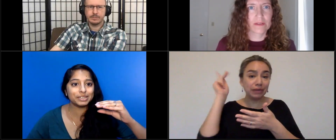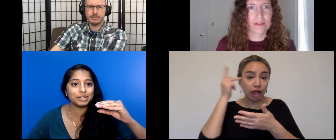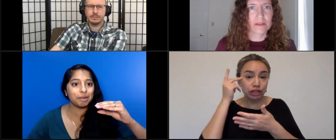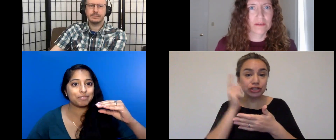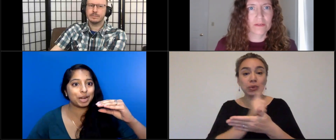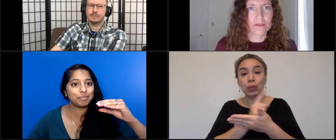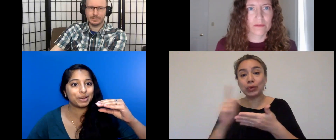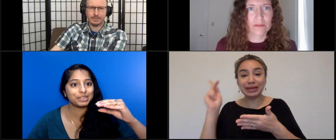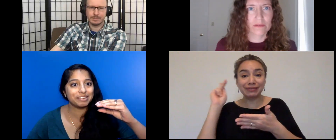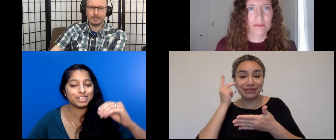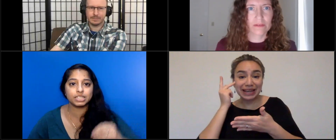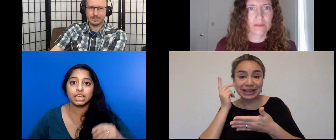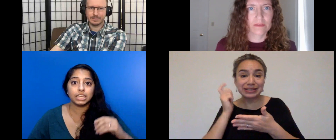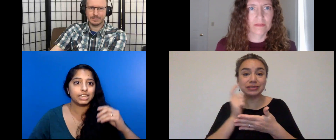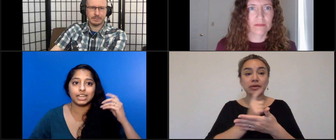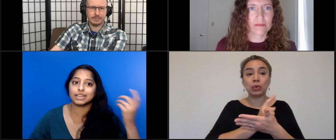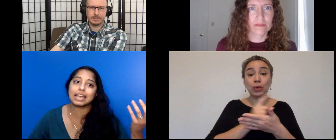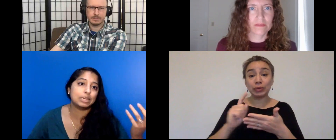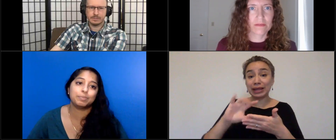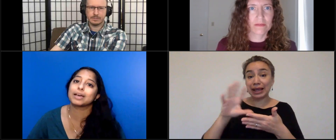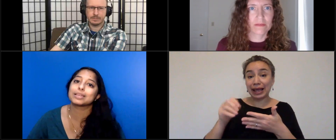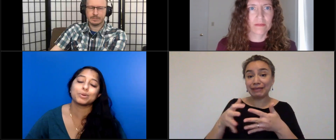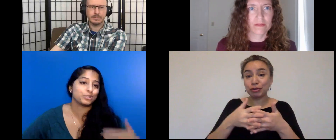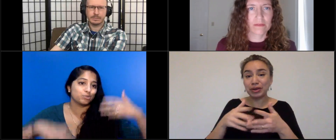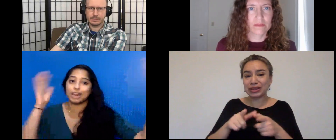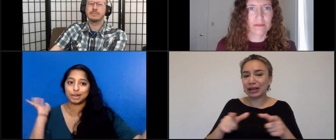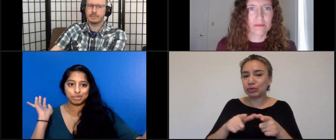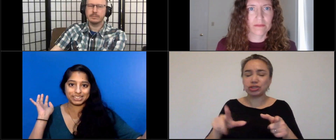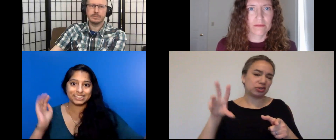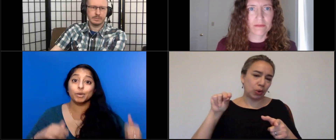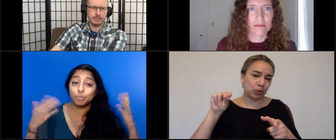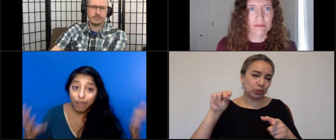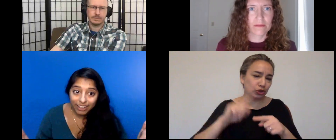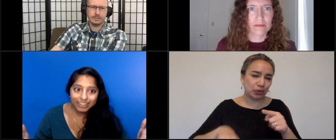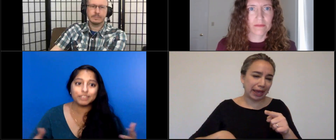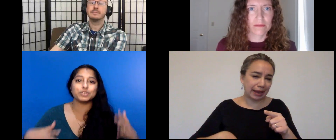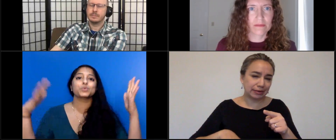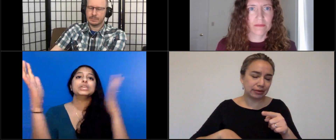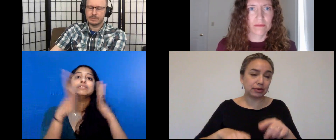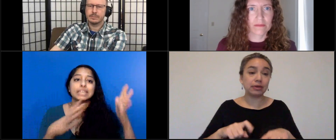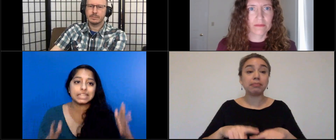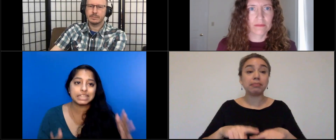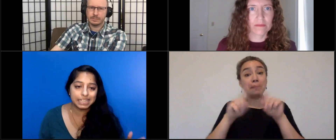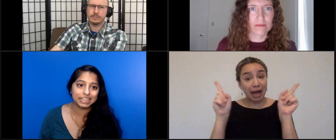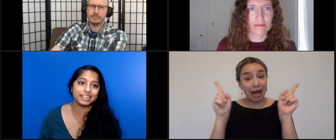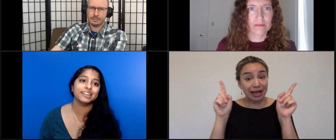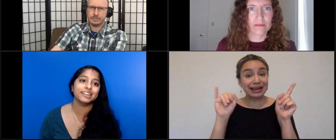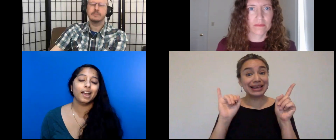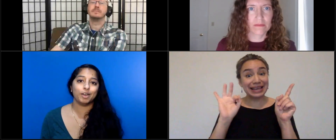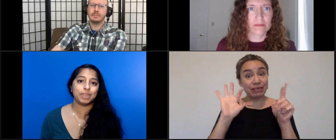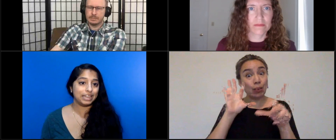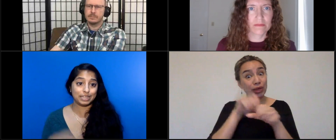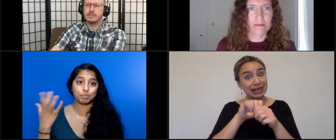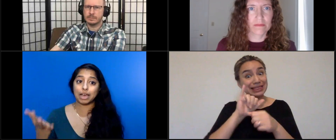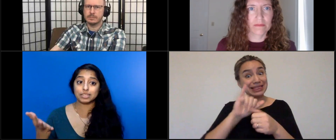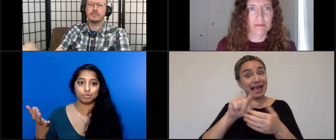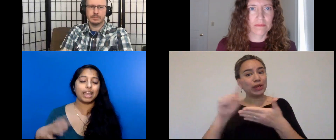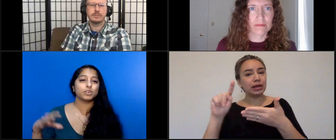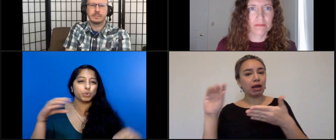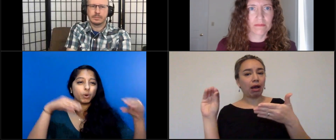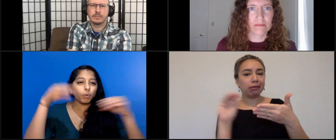week, African American languages, then it's not going to be possible because you'll run out of weeks. But if you're weaving things in, that